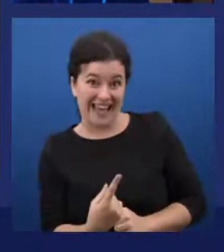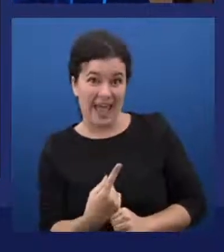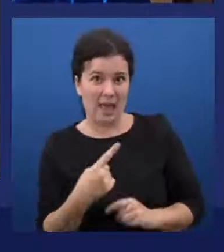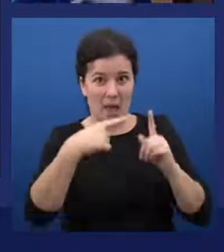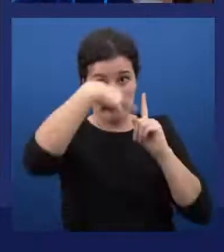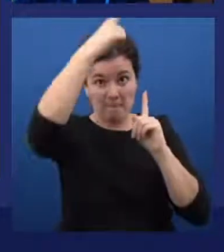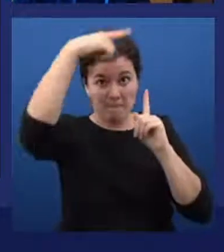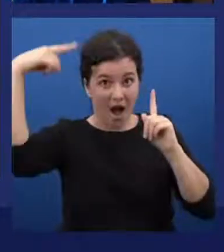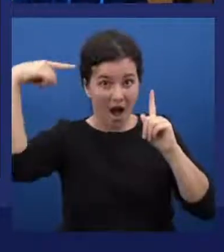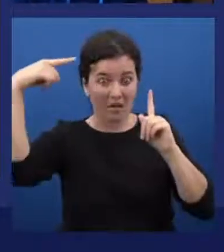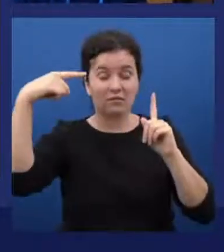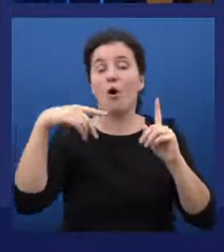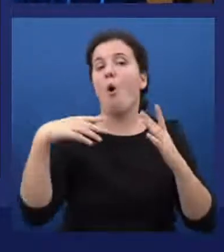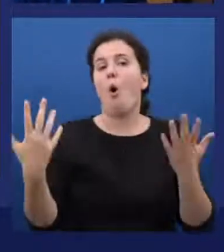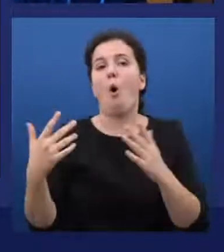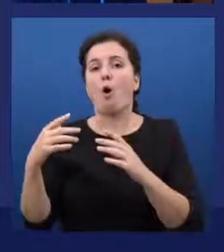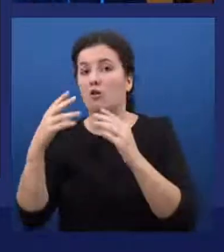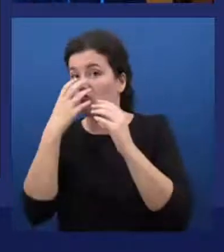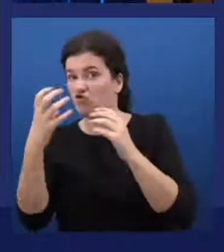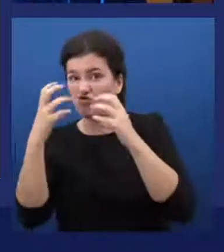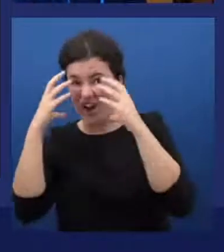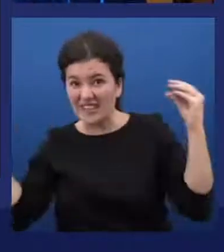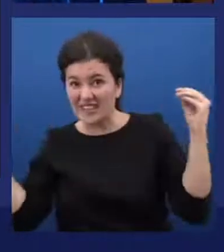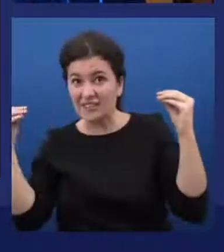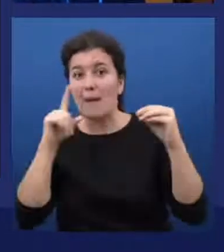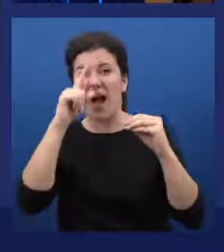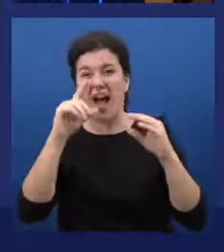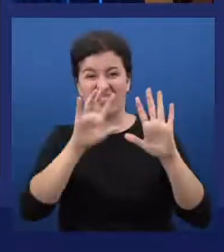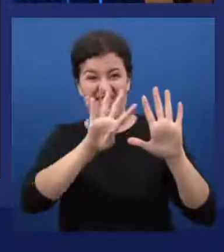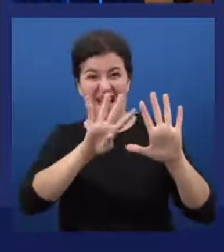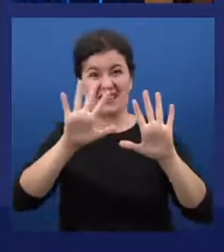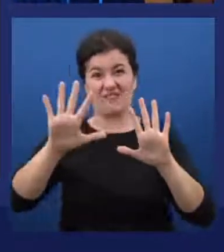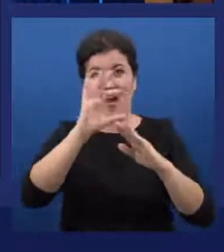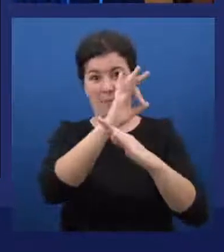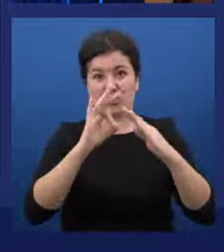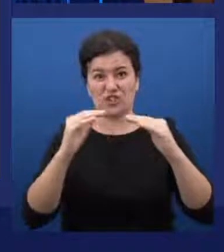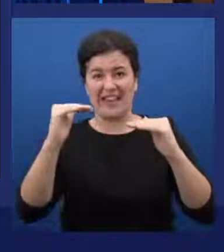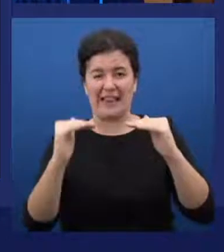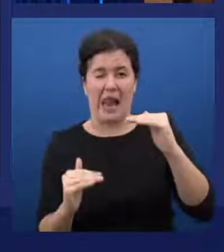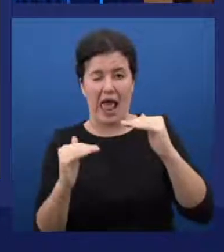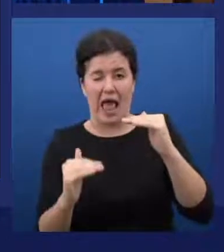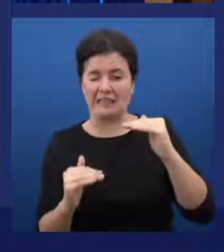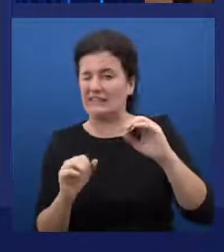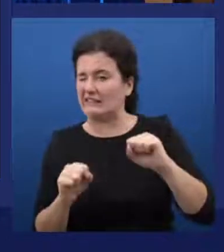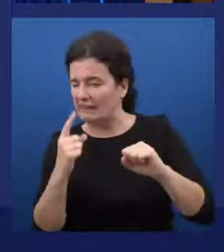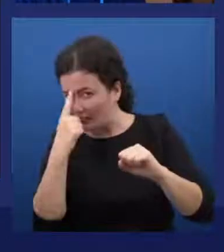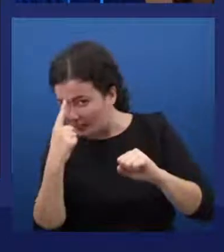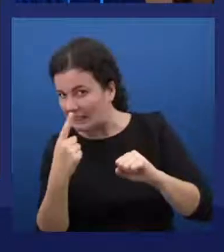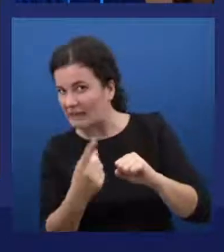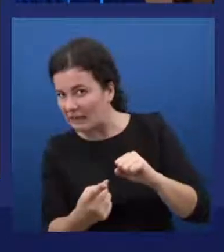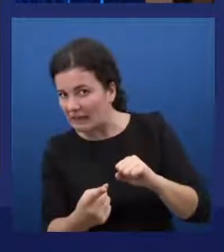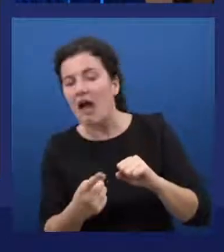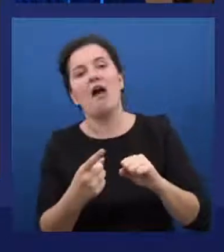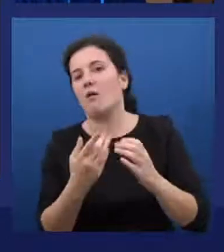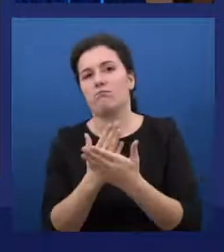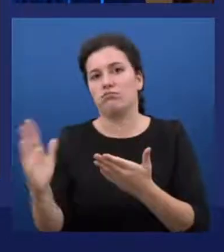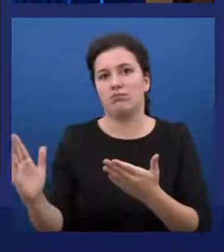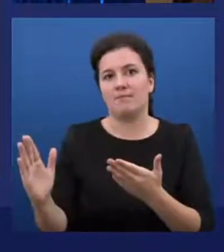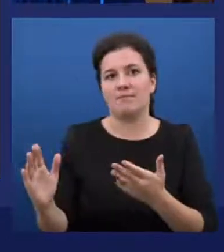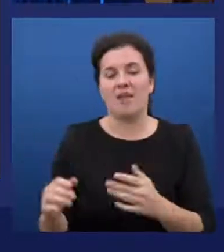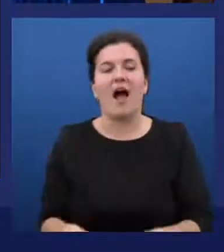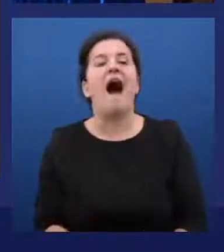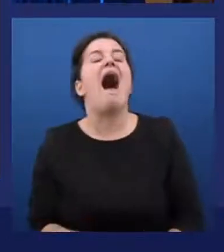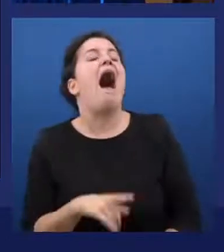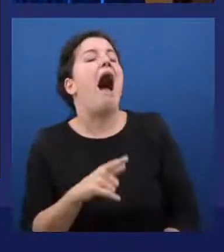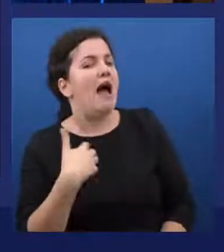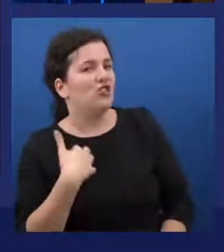And let's reclassify that. That's cool. So basically, this model only knows about what you tell it. And so if I were